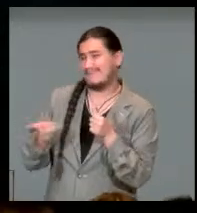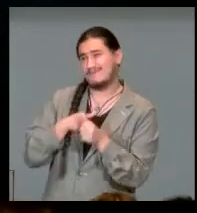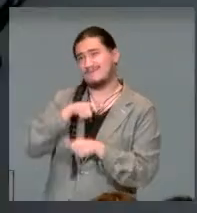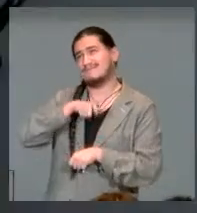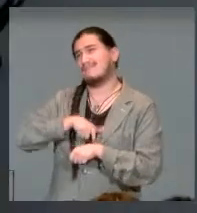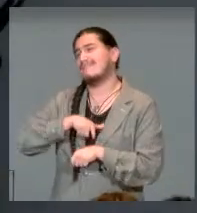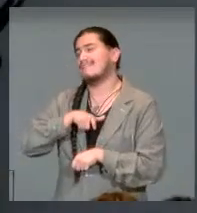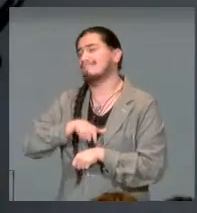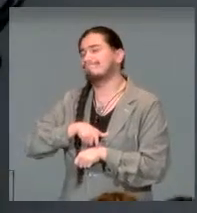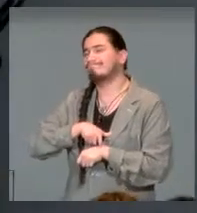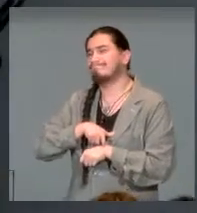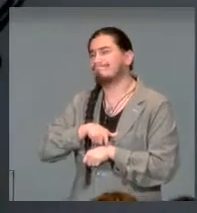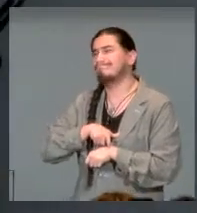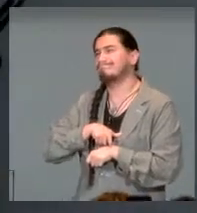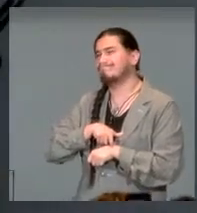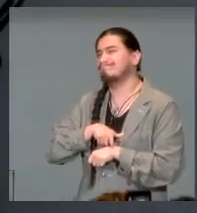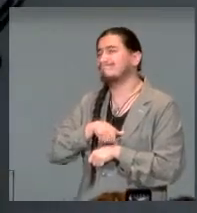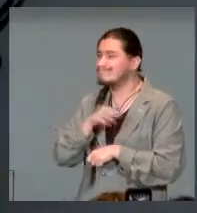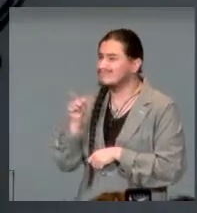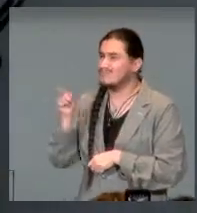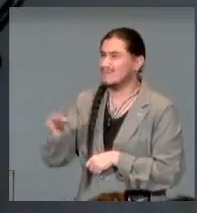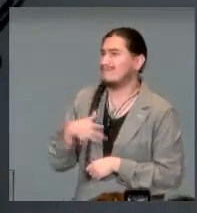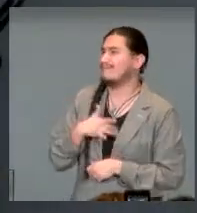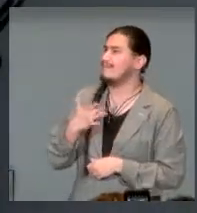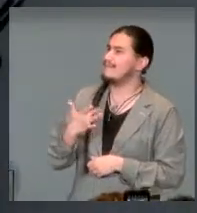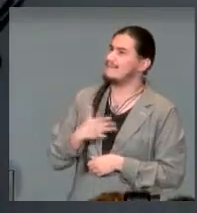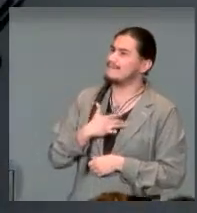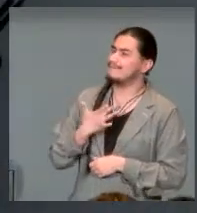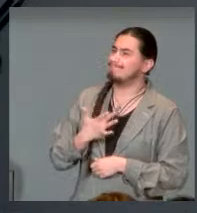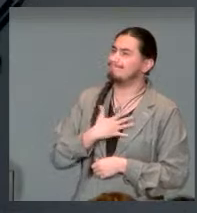time. And you feel